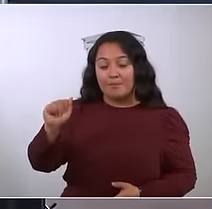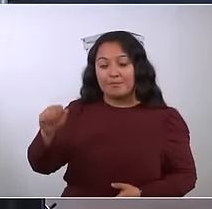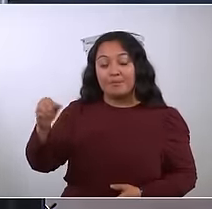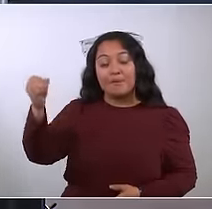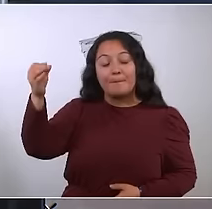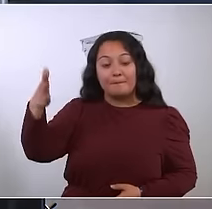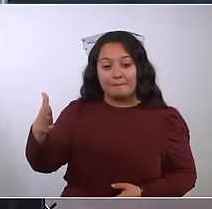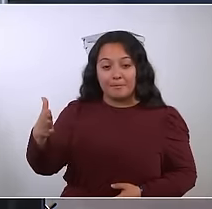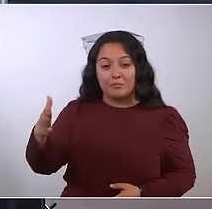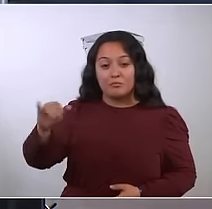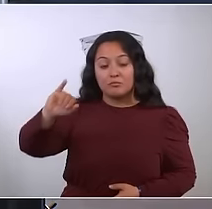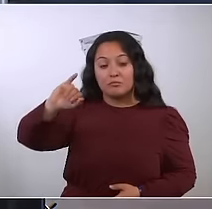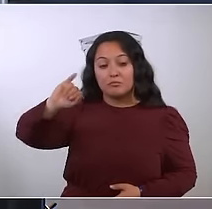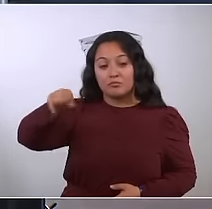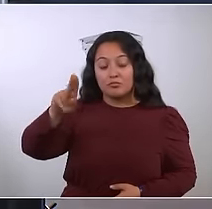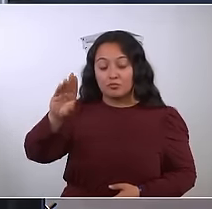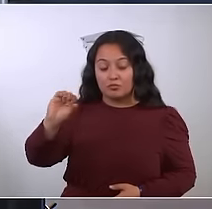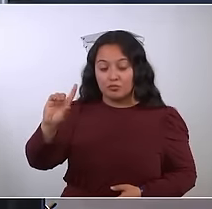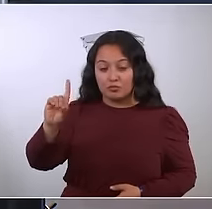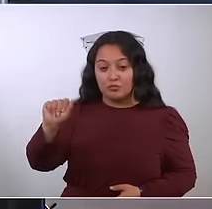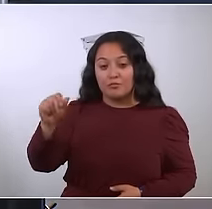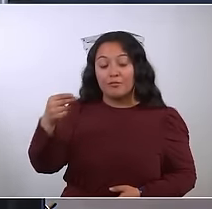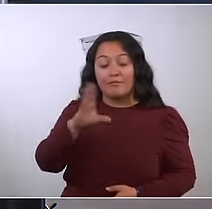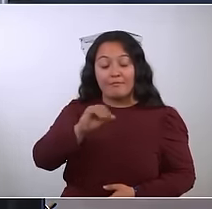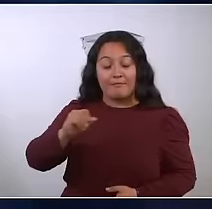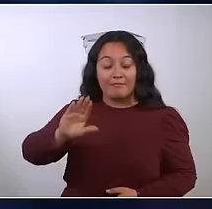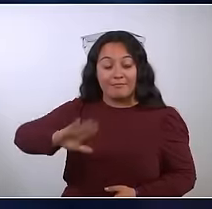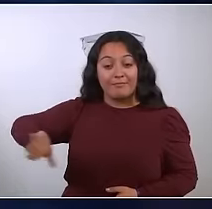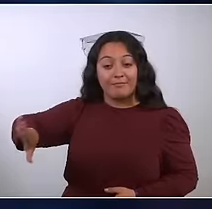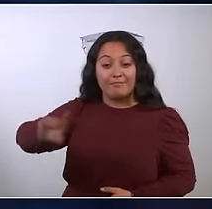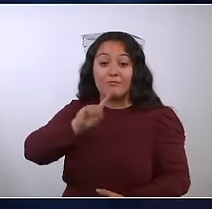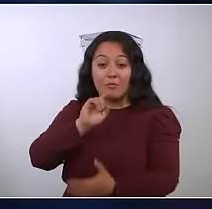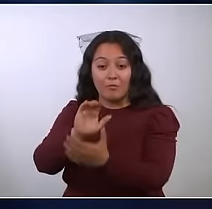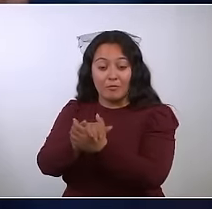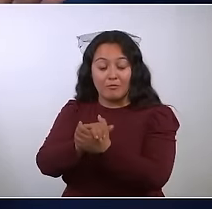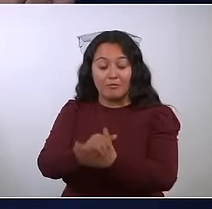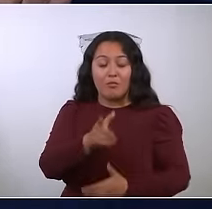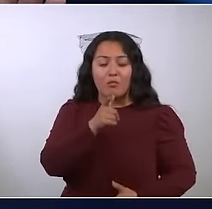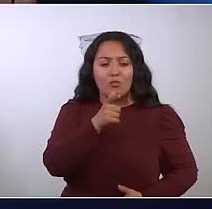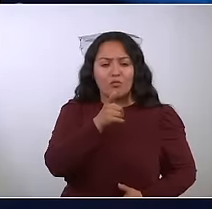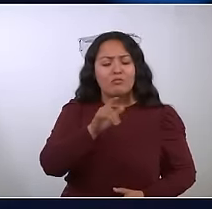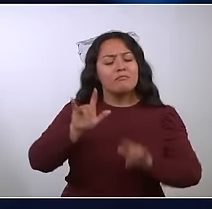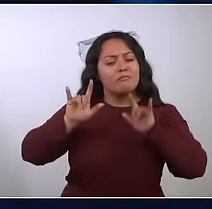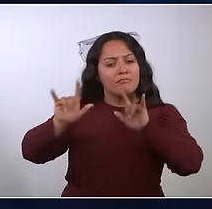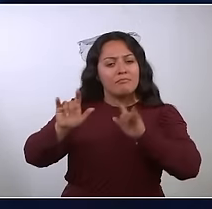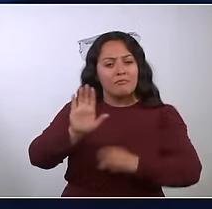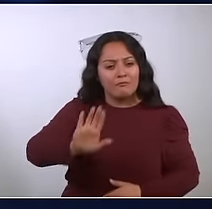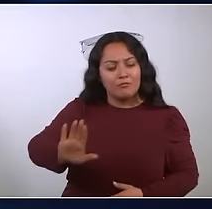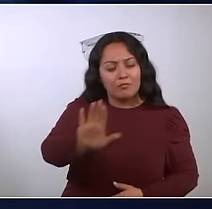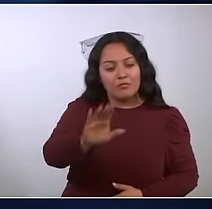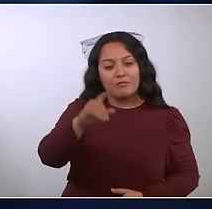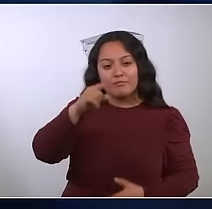Montenegro. Minister Jura con Montenegro. Sus esposas. Alongside their wives. ¿Cuántos aman a sus líderes? How many of you love your leaders?